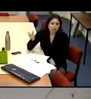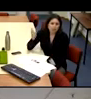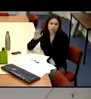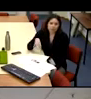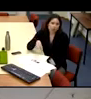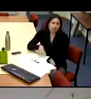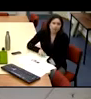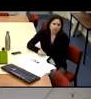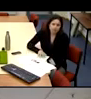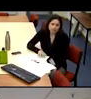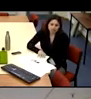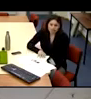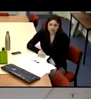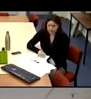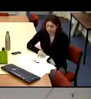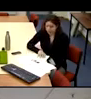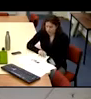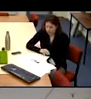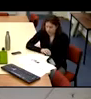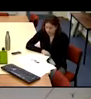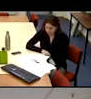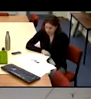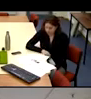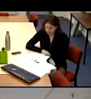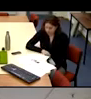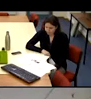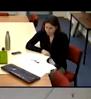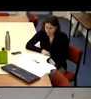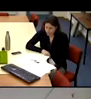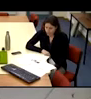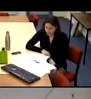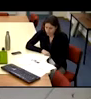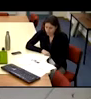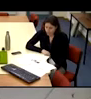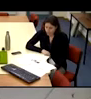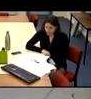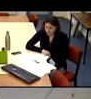going back and forth between the Tampa and Australian government.